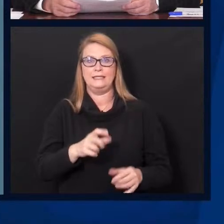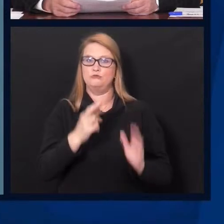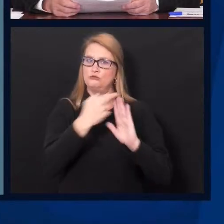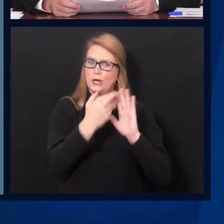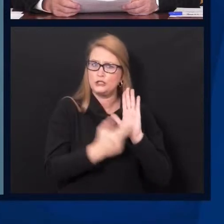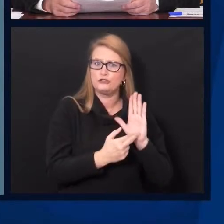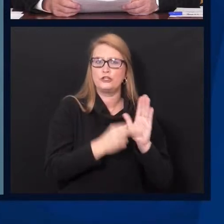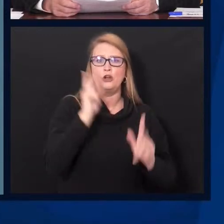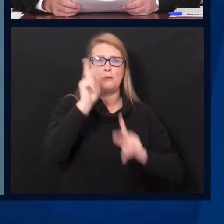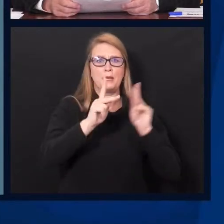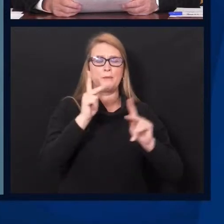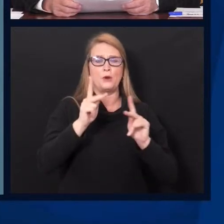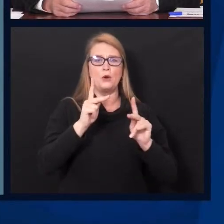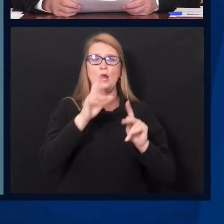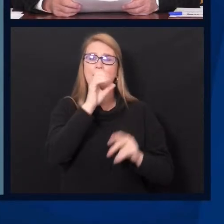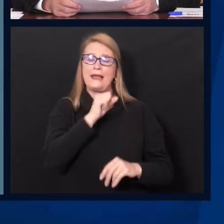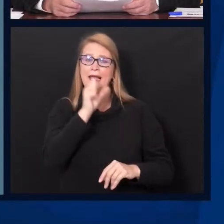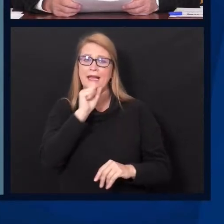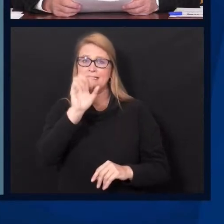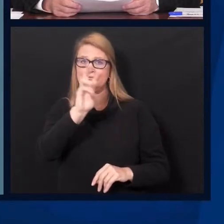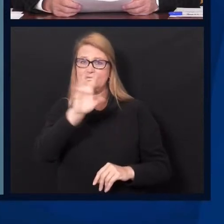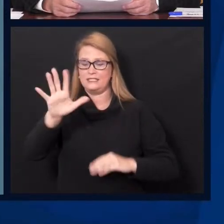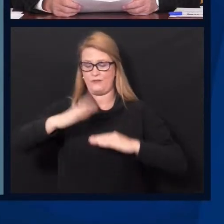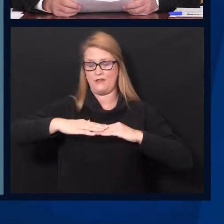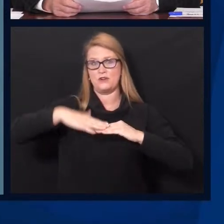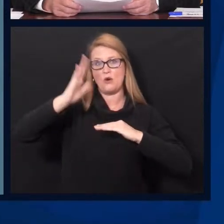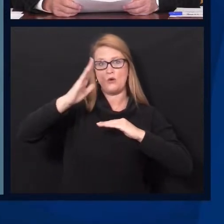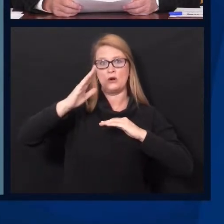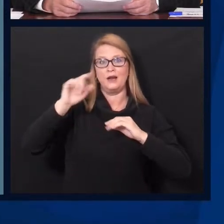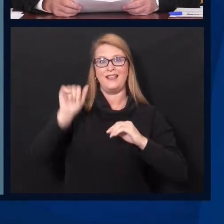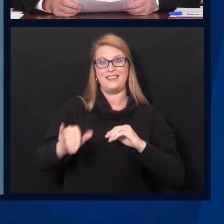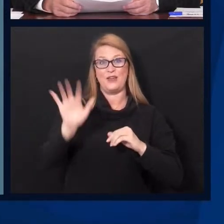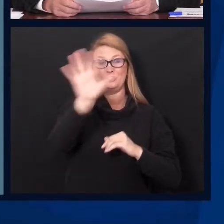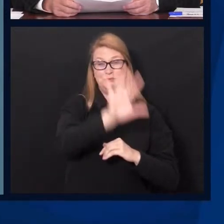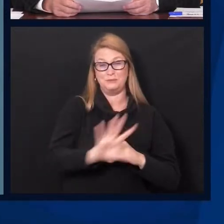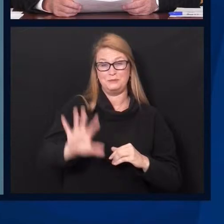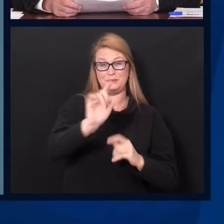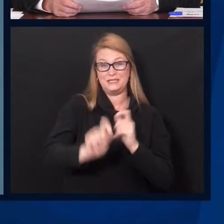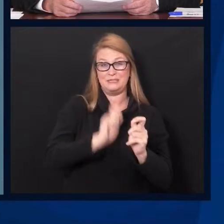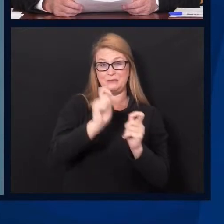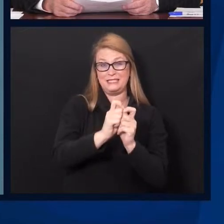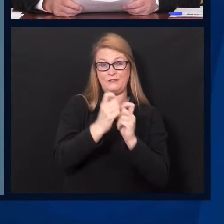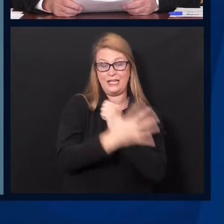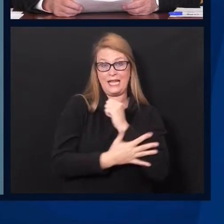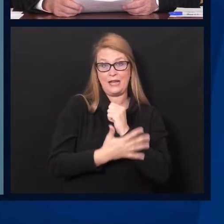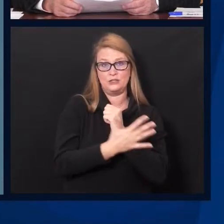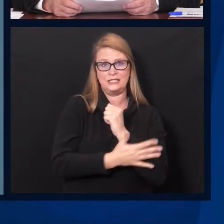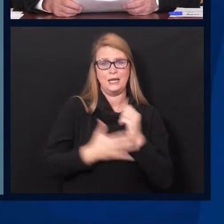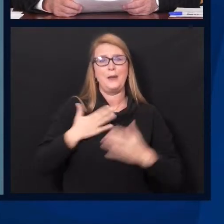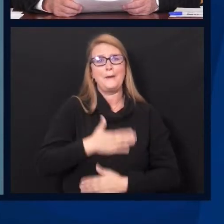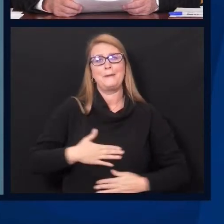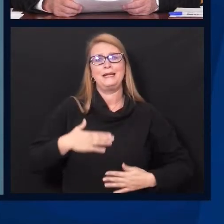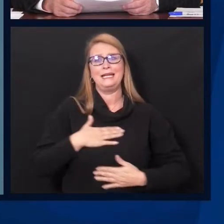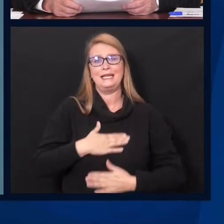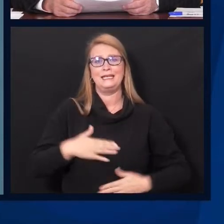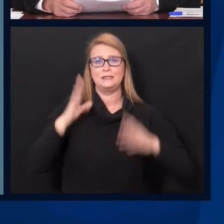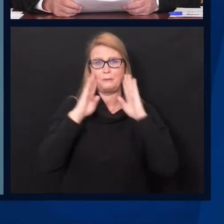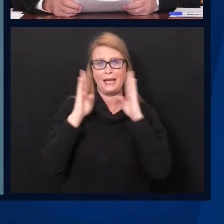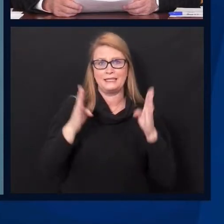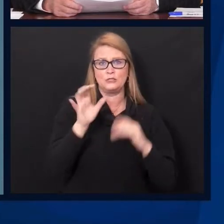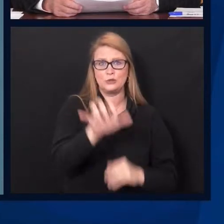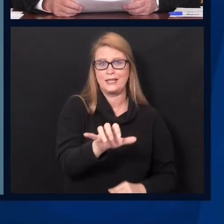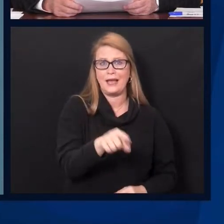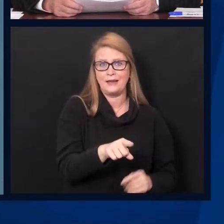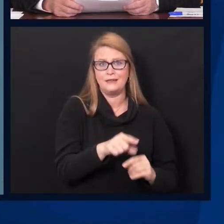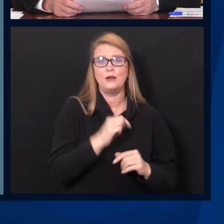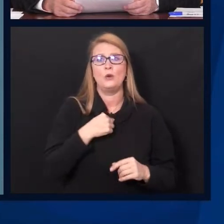that are 65 years of age and older in these counties. Please pay close attention to me. We need to